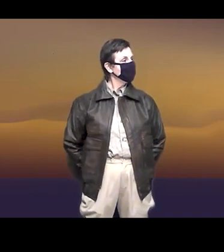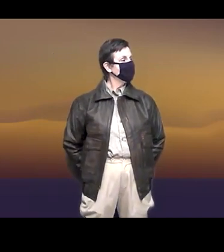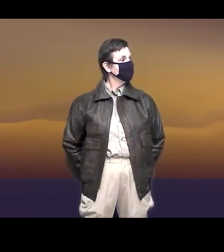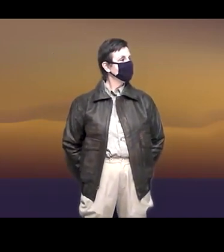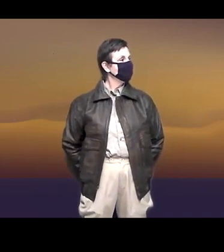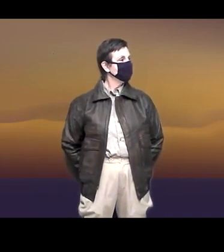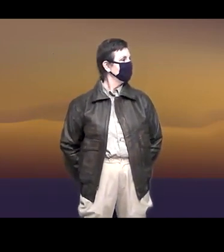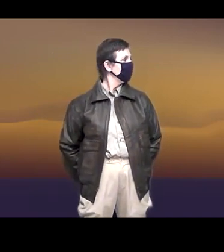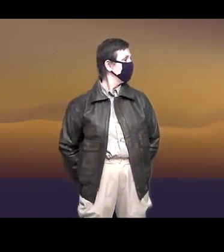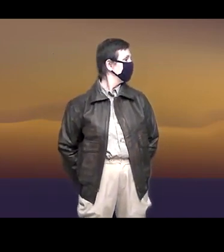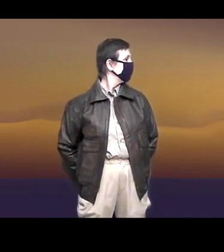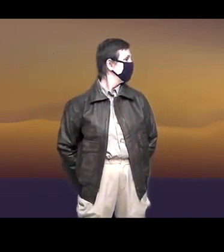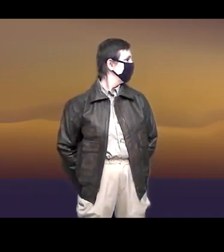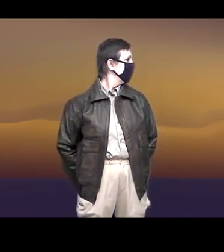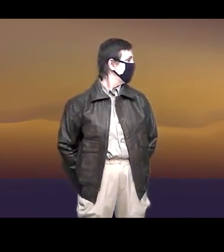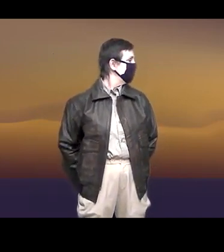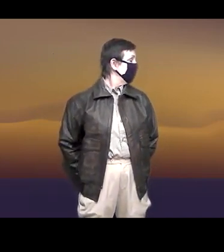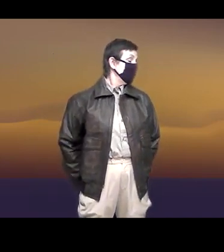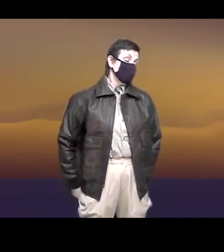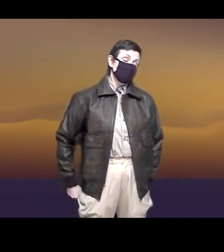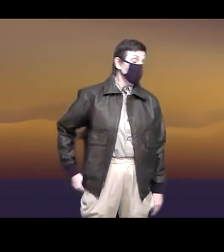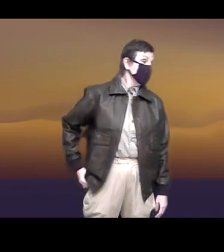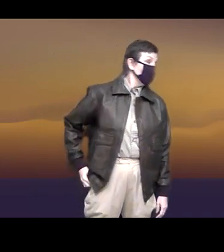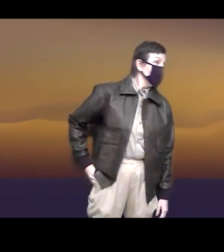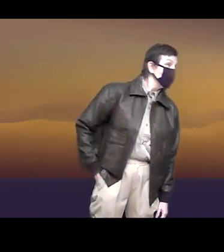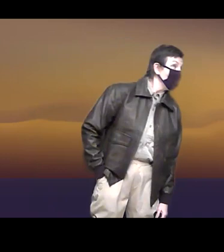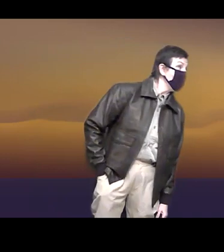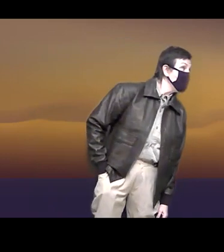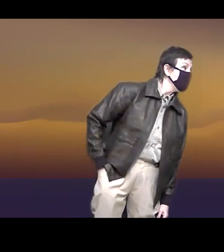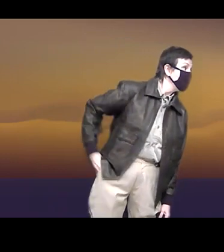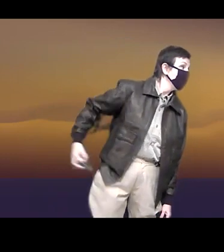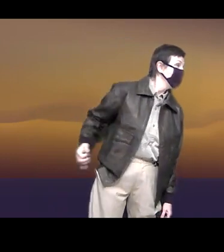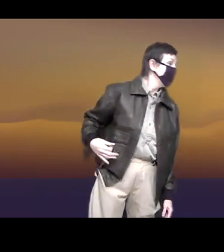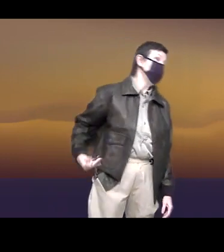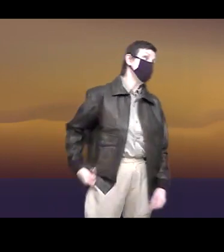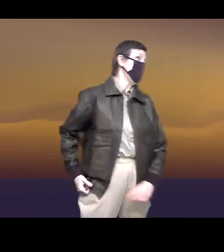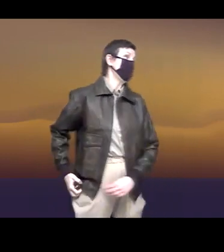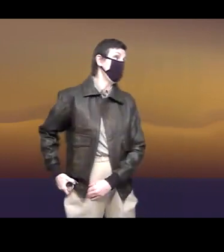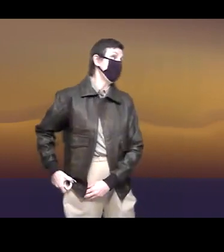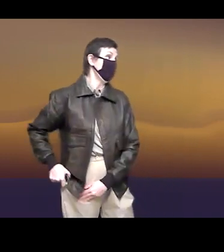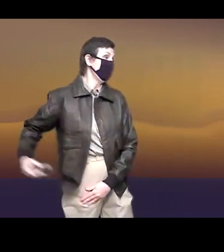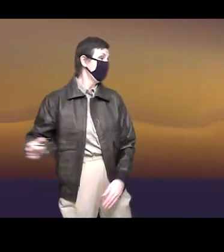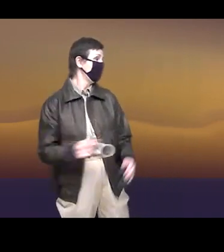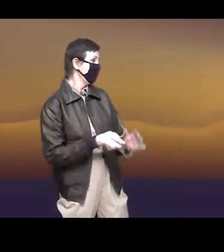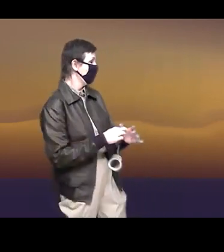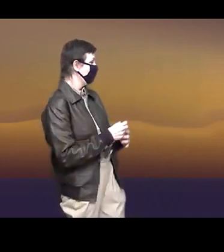Well, do you want me to follow orders or not? It's just for show. It would make their day.